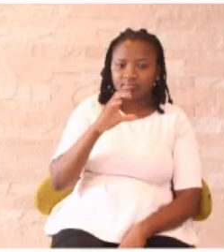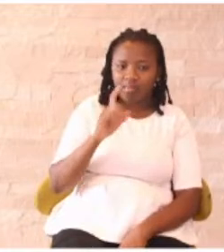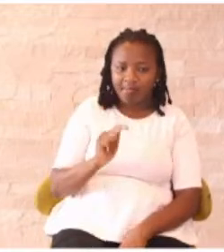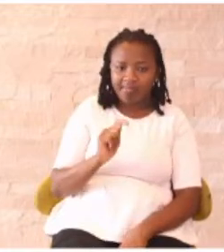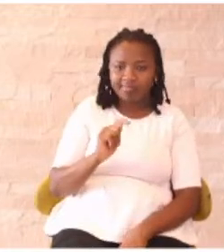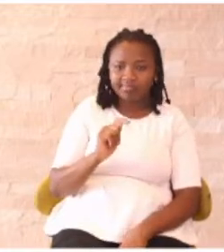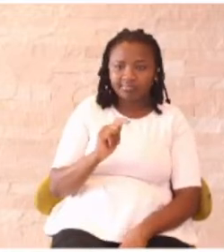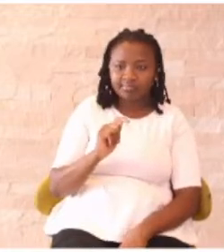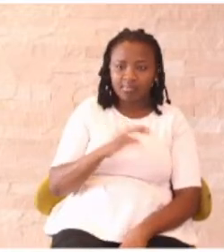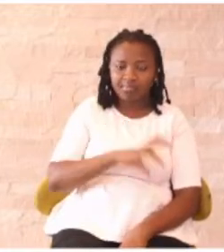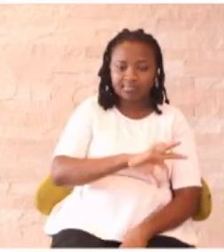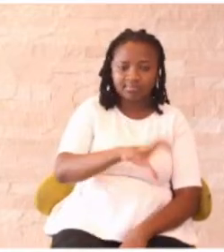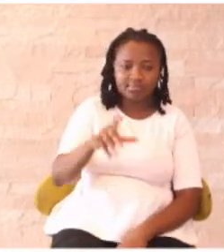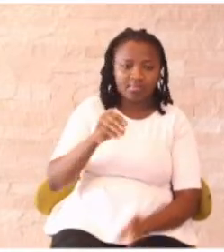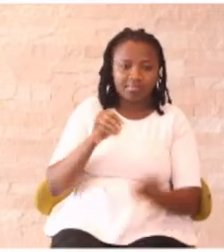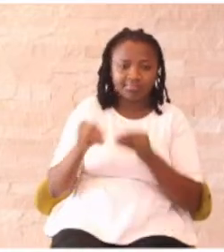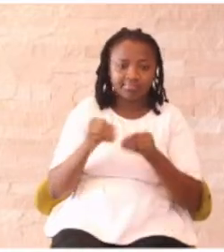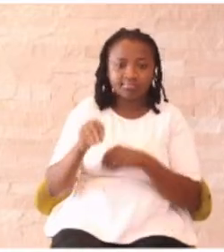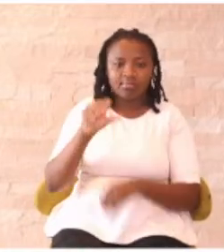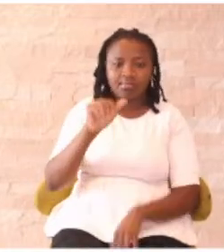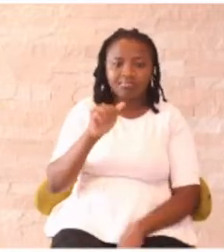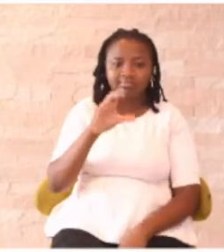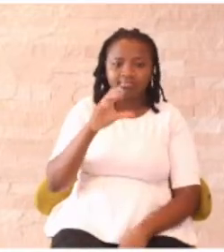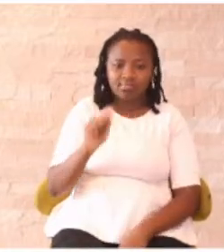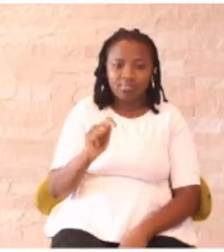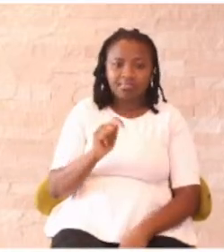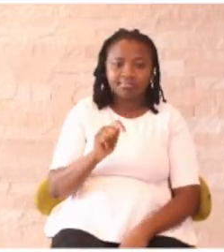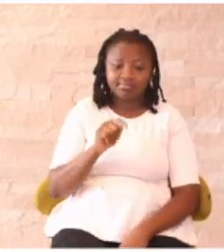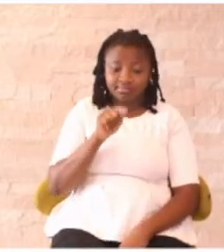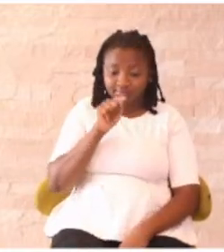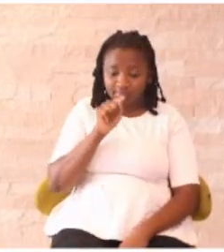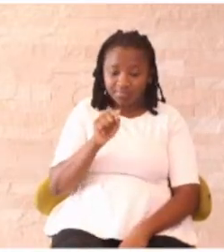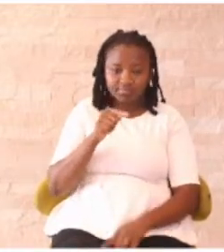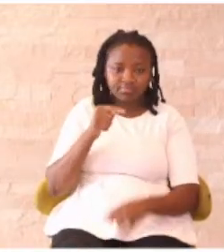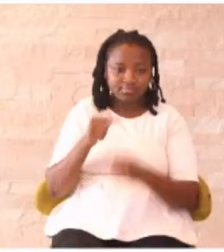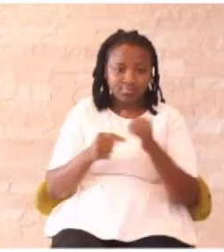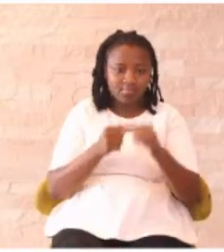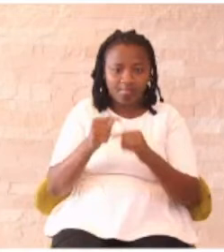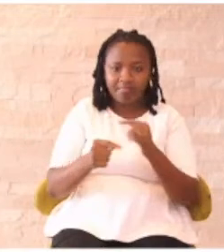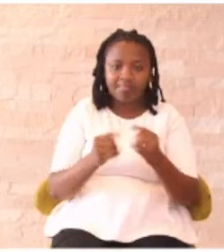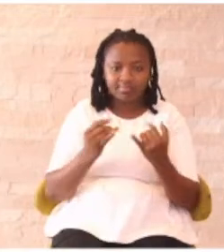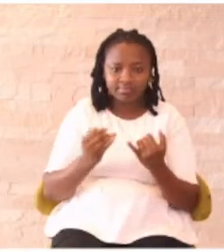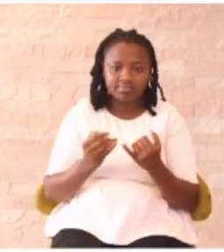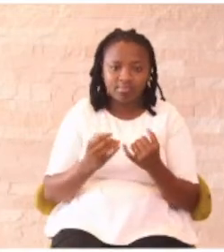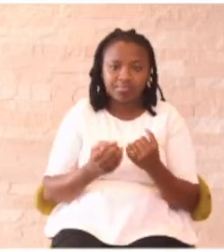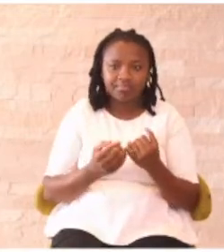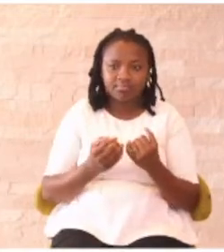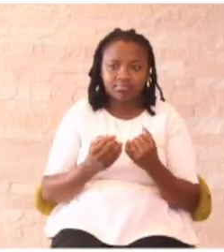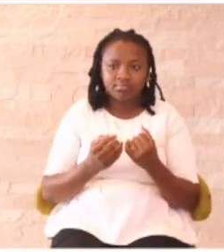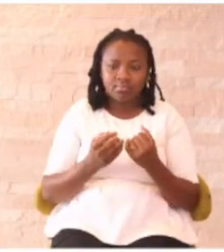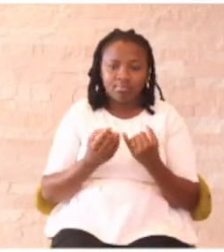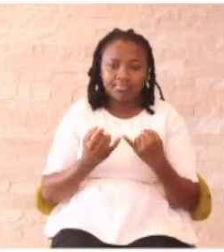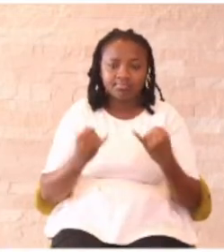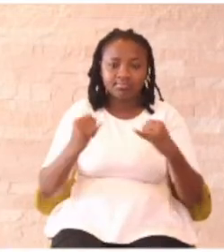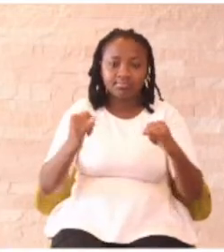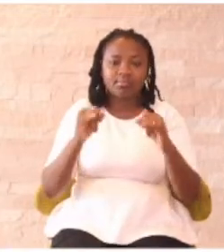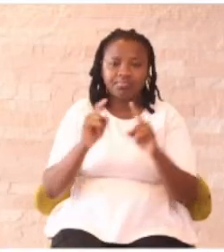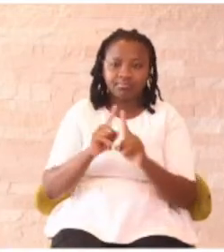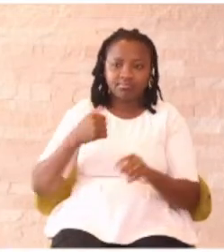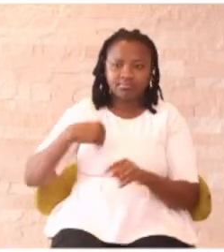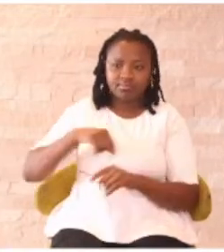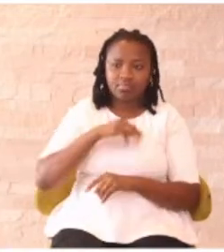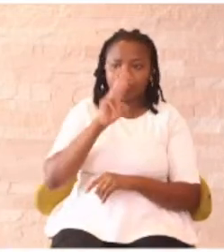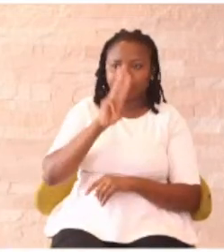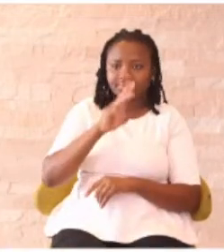Disability Act is going on, like having it in place. And we have played a big role as